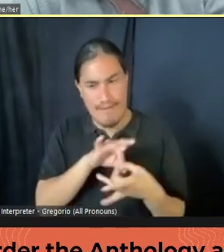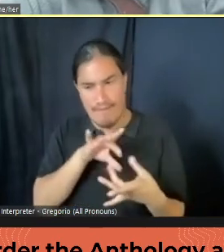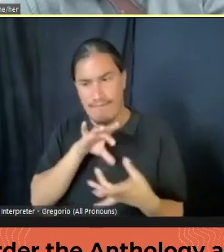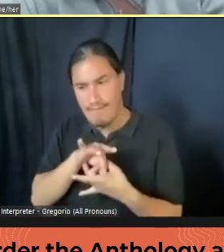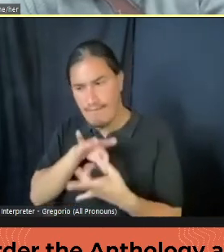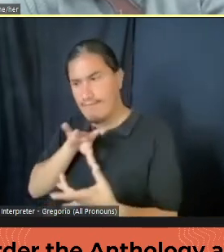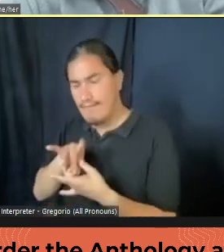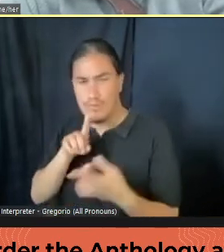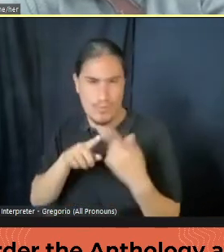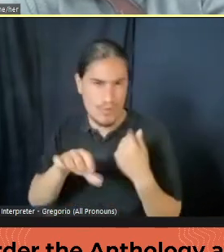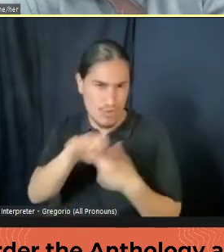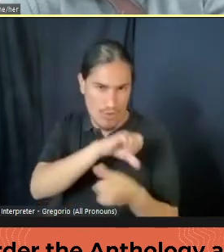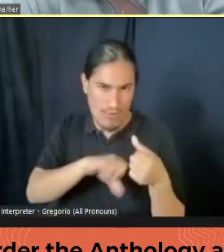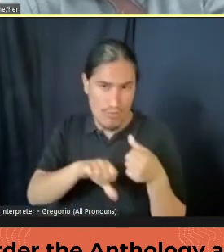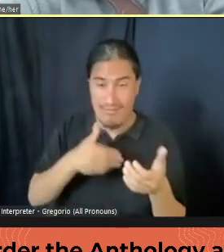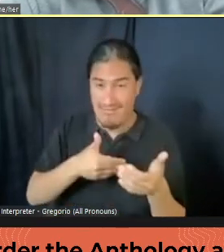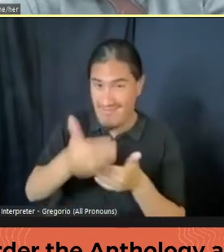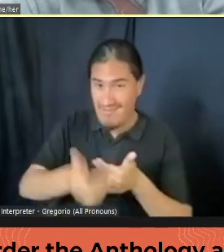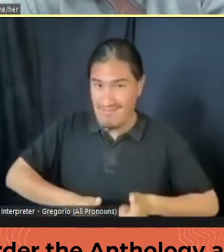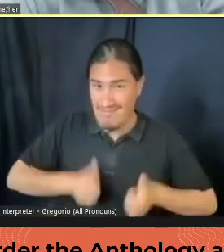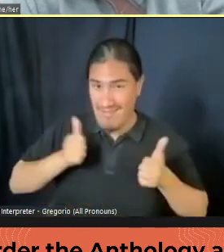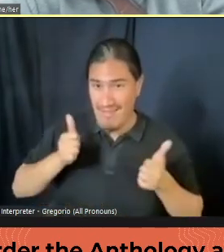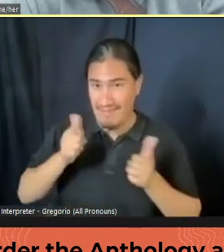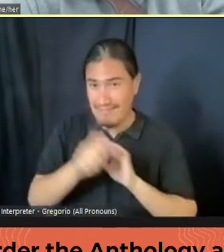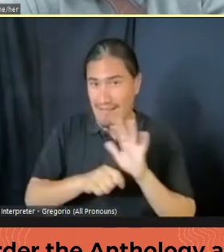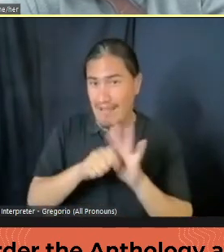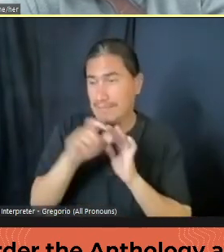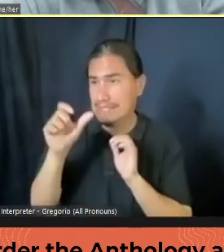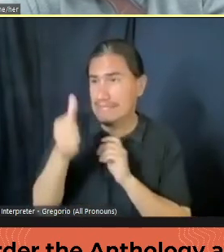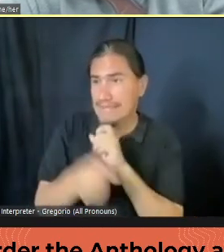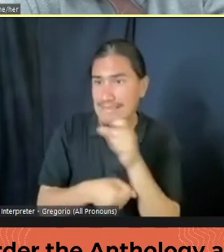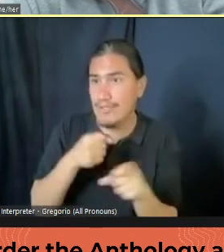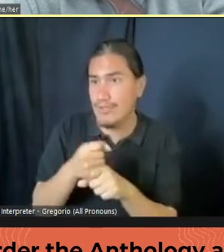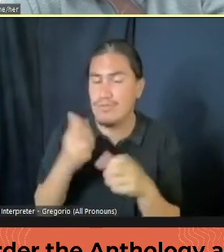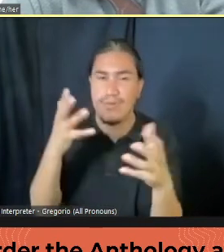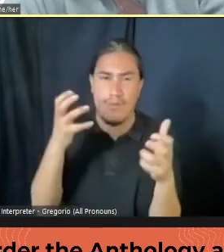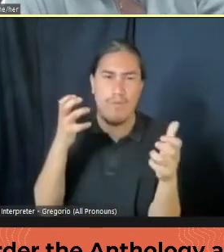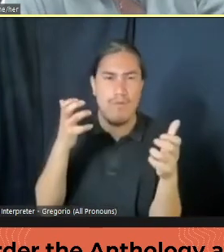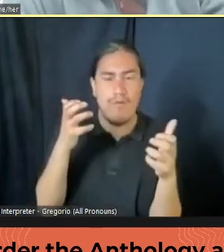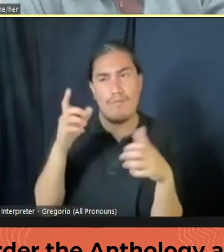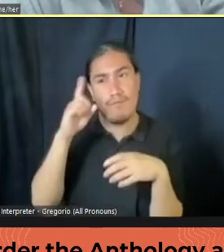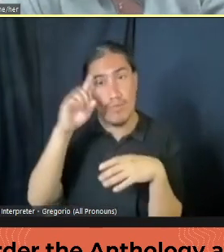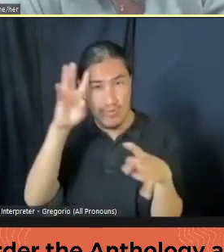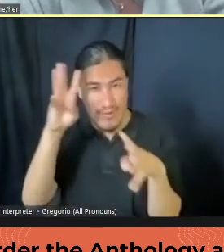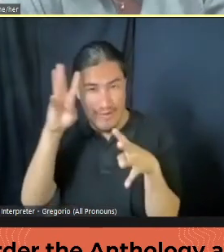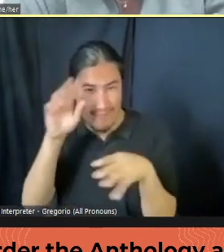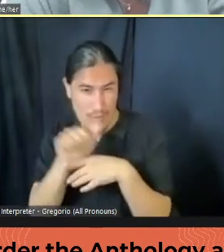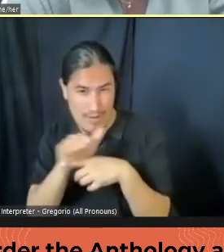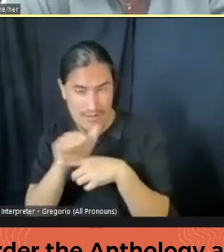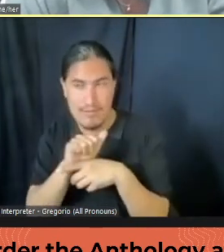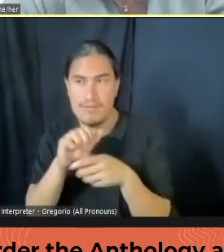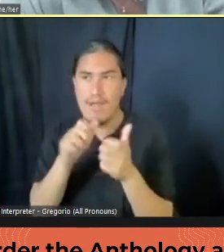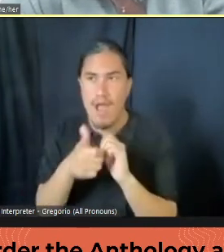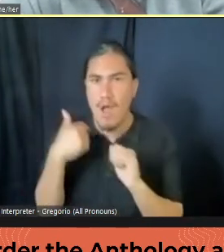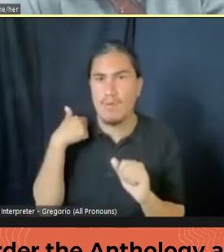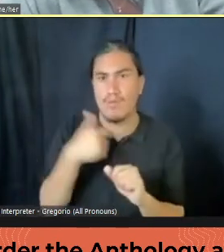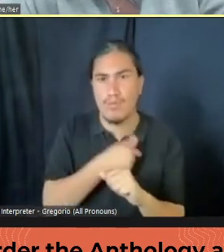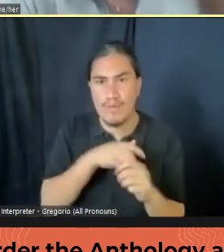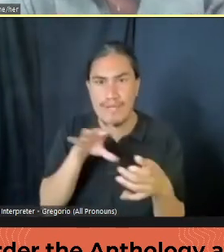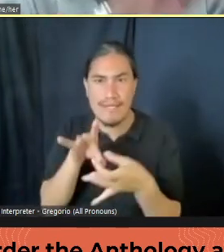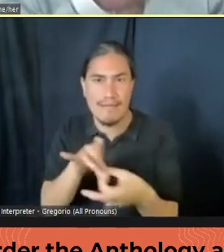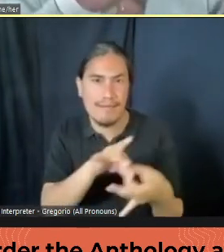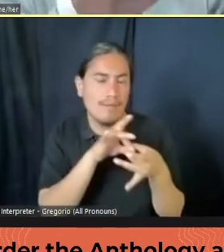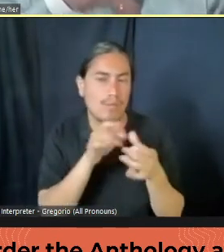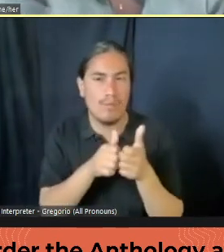I'd like to spend the next lifetime, but of course the next 10 years in terms of a creative practice, how do we find our way back to one another